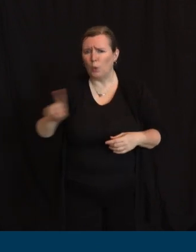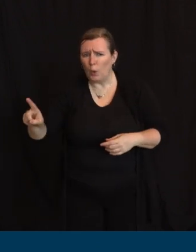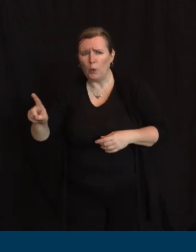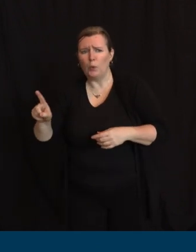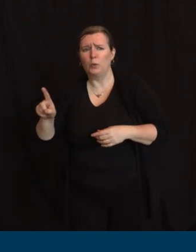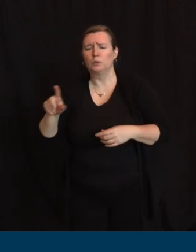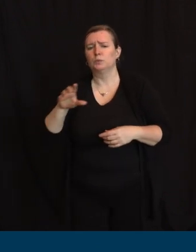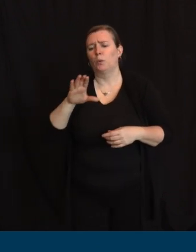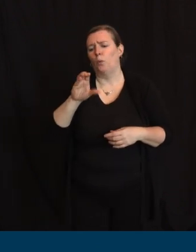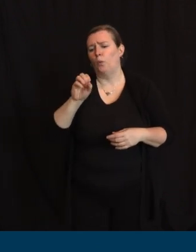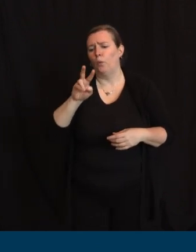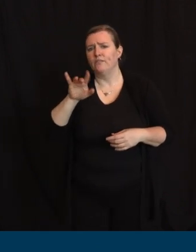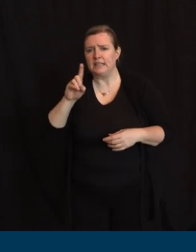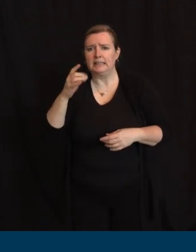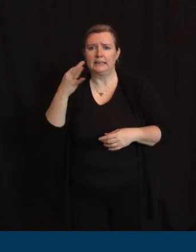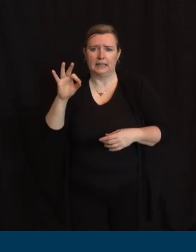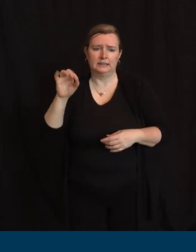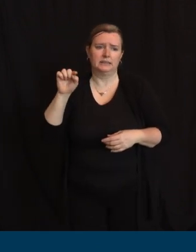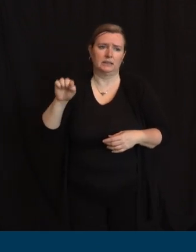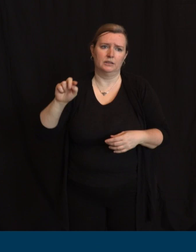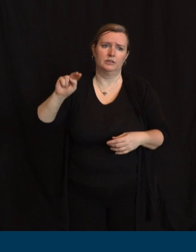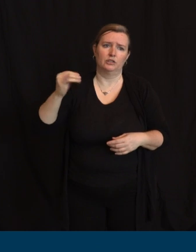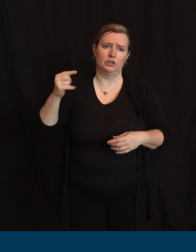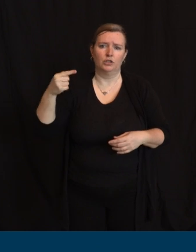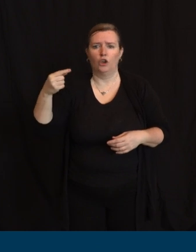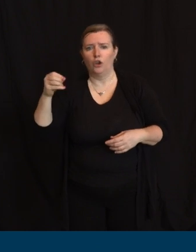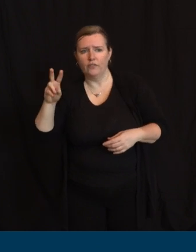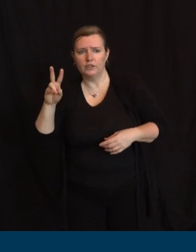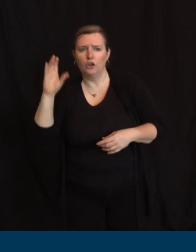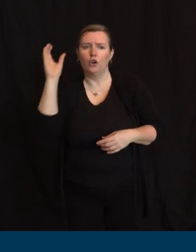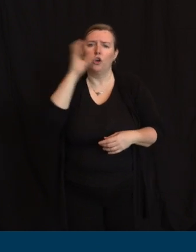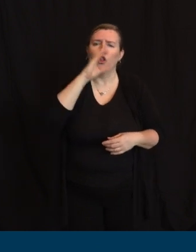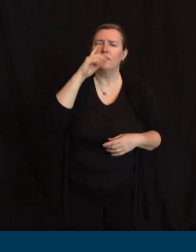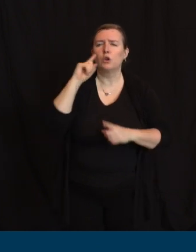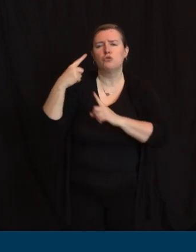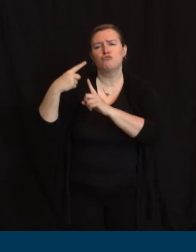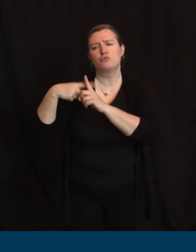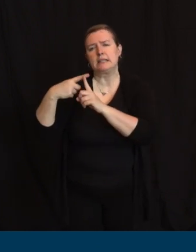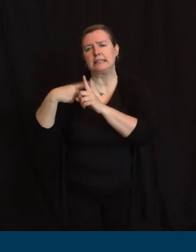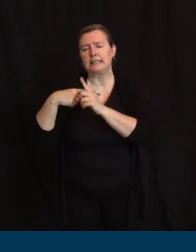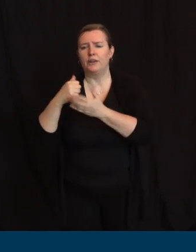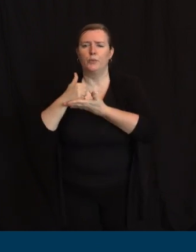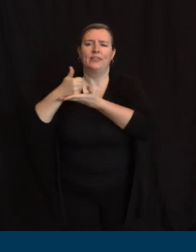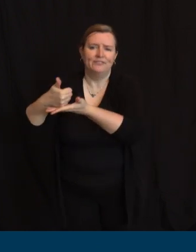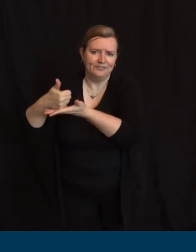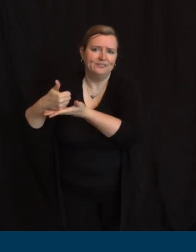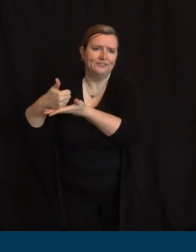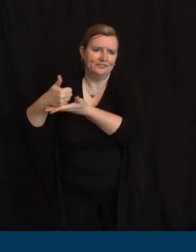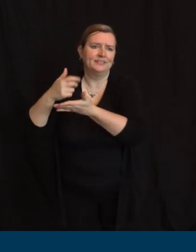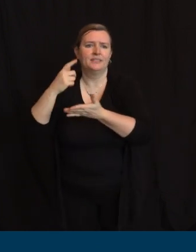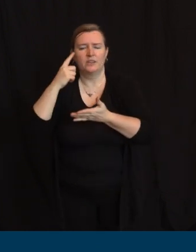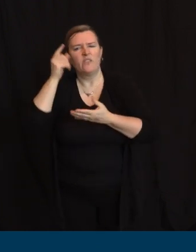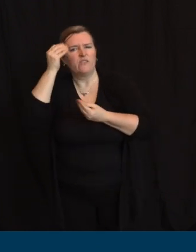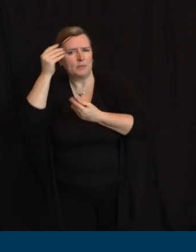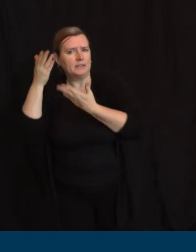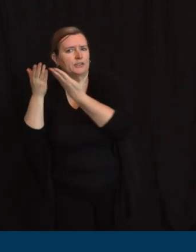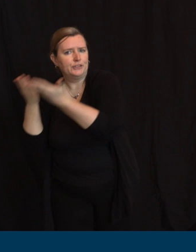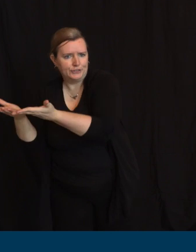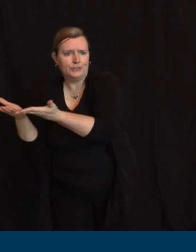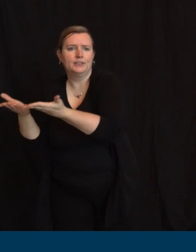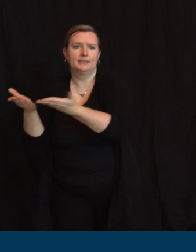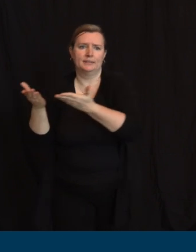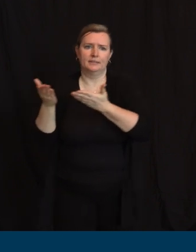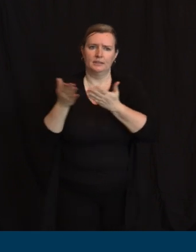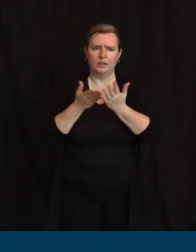covid19.nj.gov and simply search for rent relief to be connected to available programs at the Department of Community